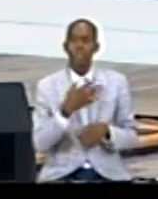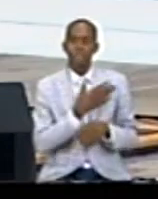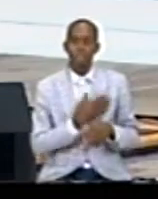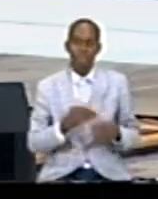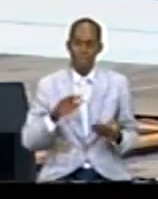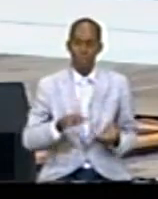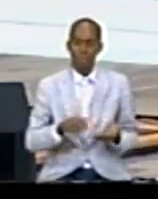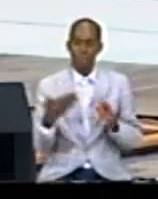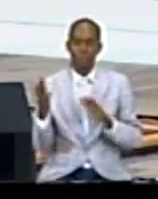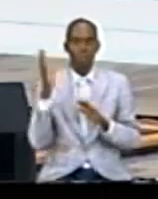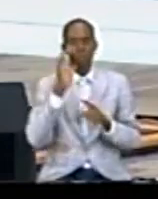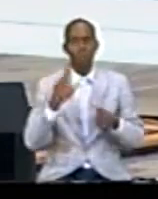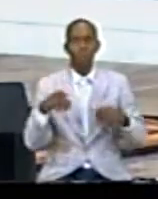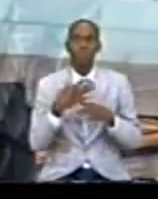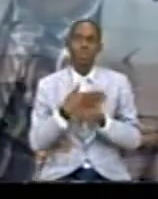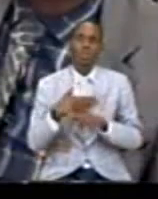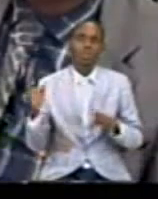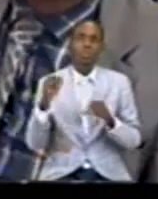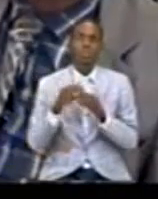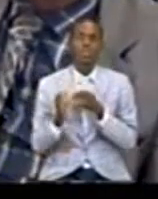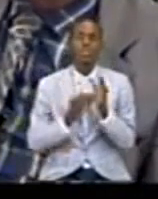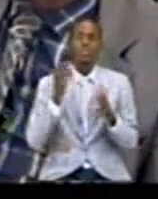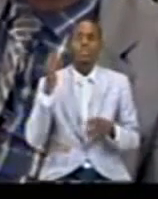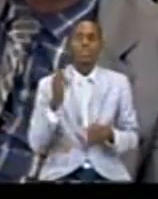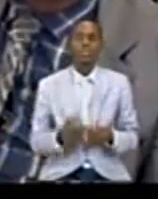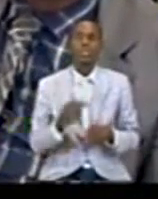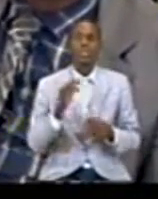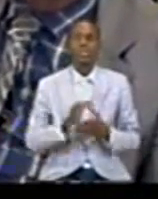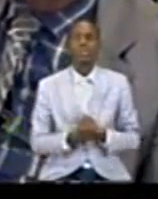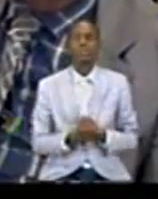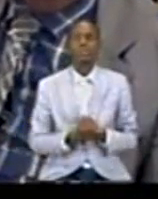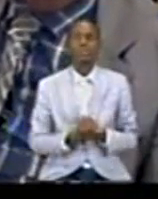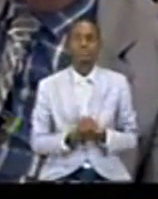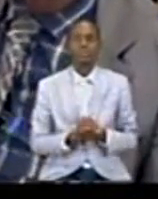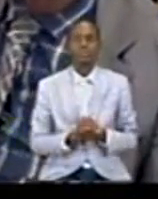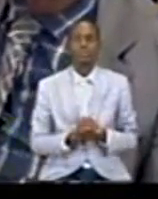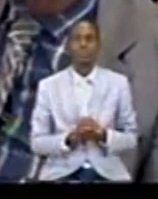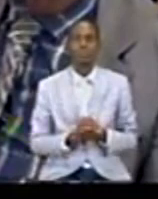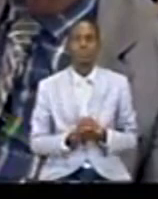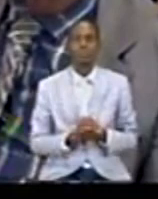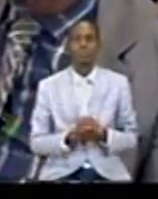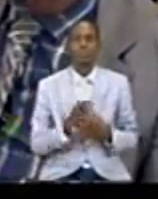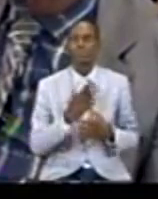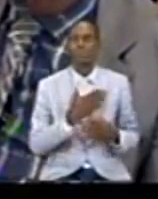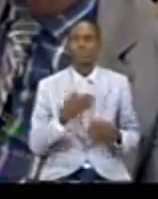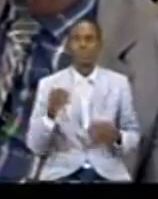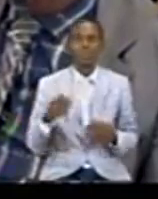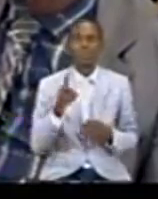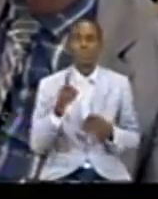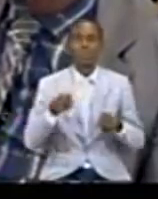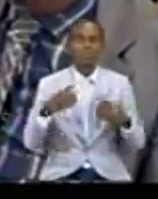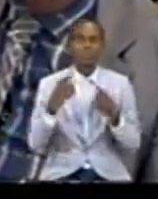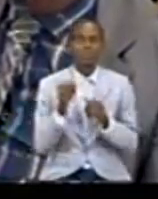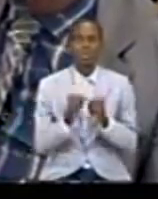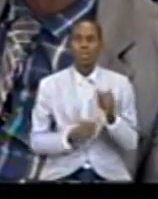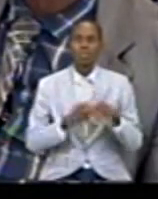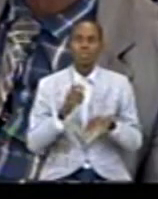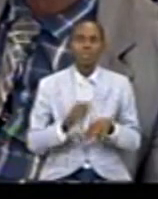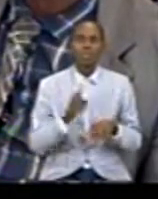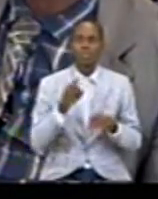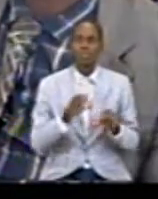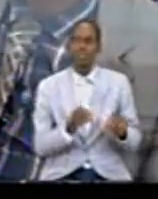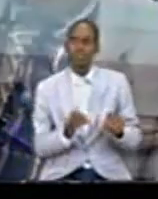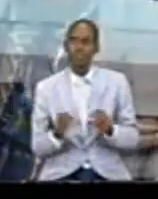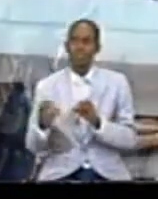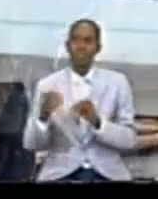death will go away in Jesus' name. And anywhere you go and every time you move